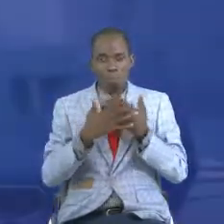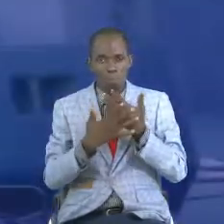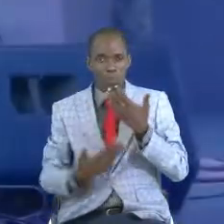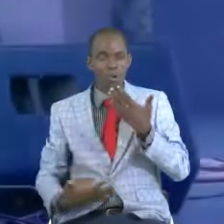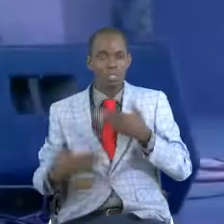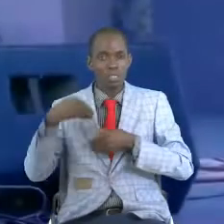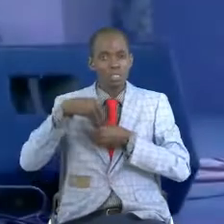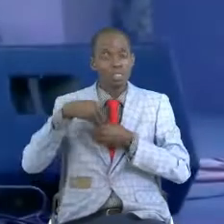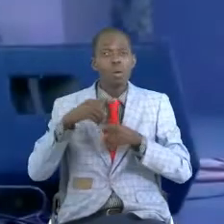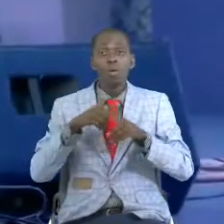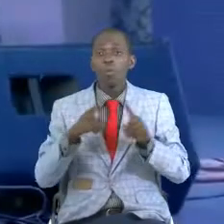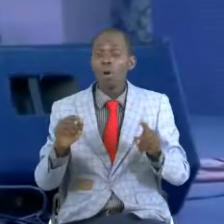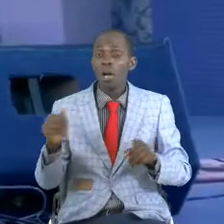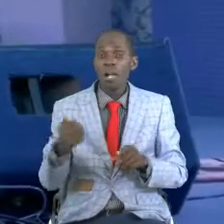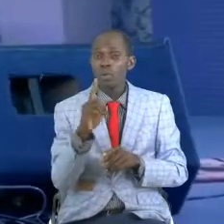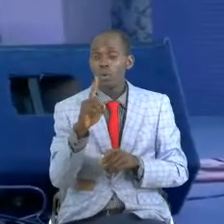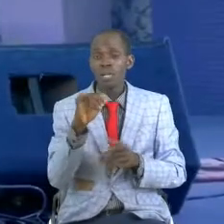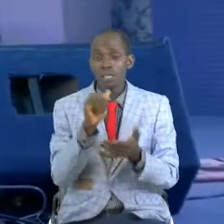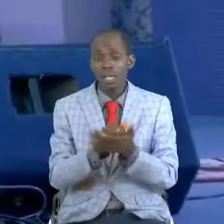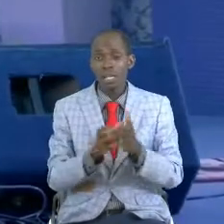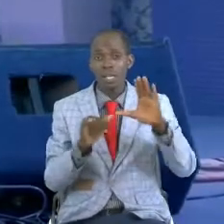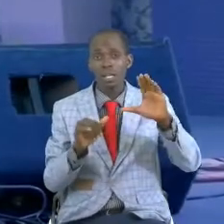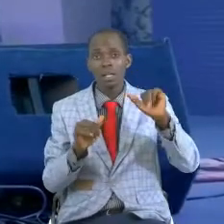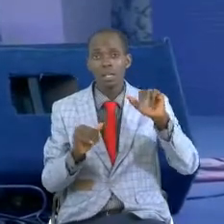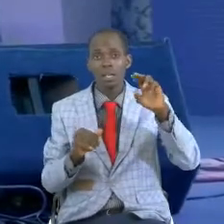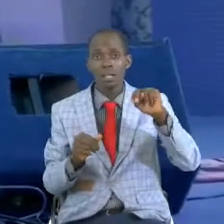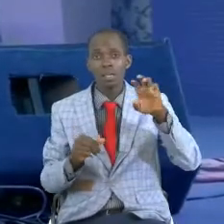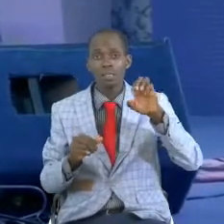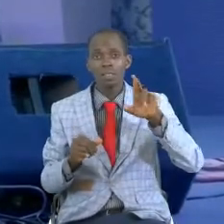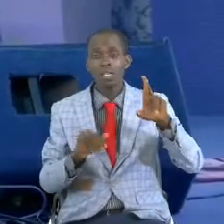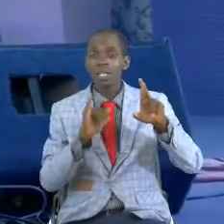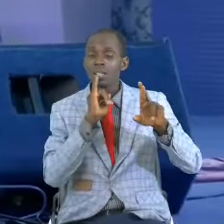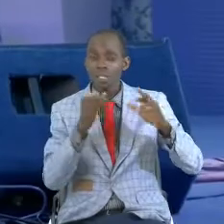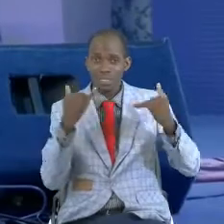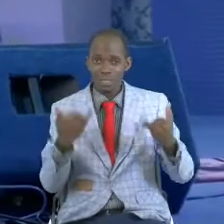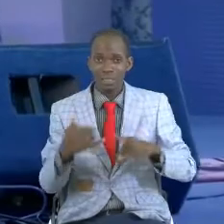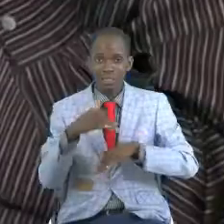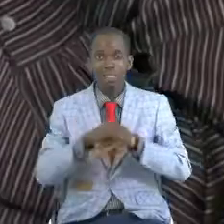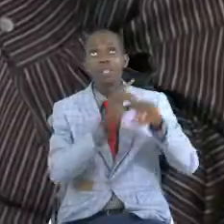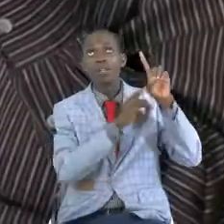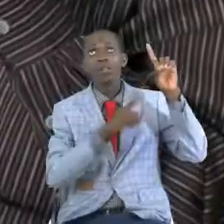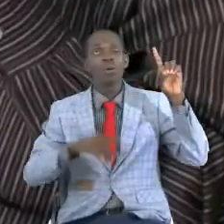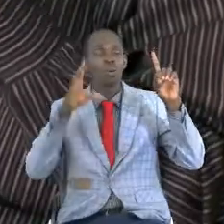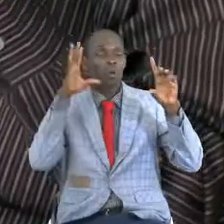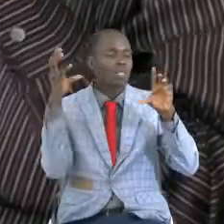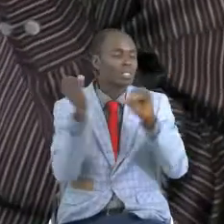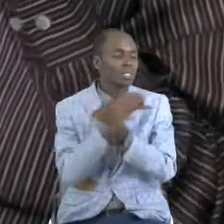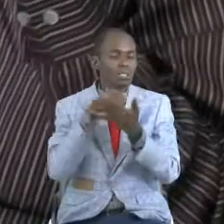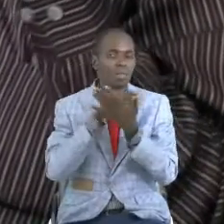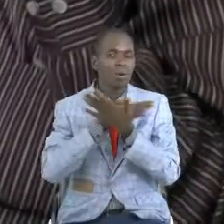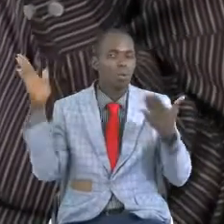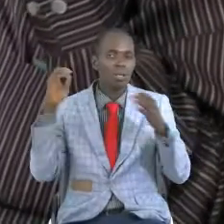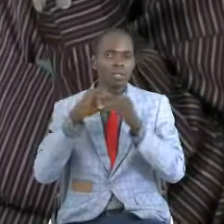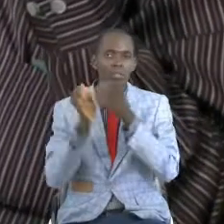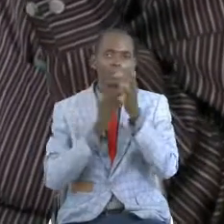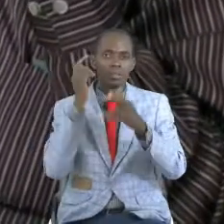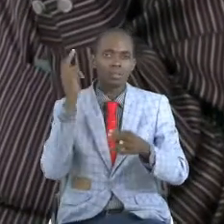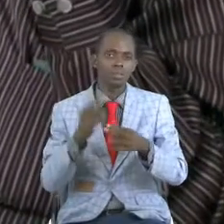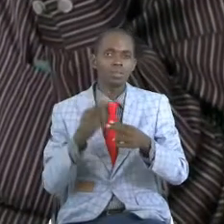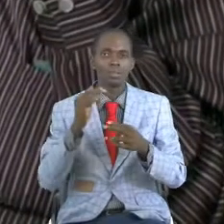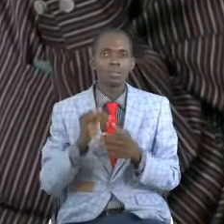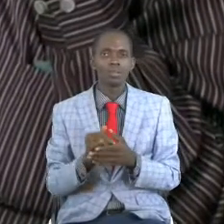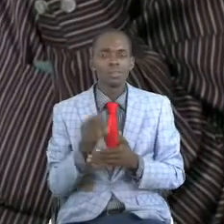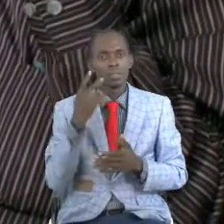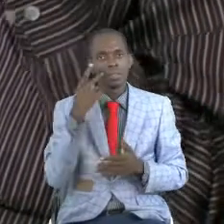anywhere that cancer is tonight, the Lord will take it away in Jesus' name. Look at